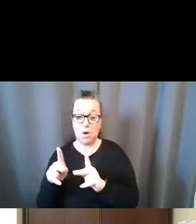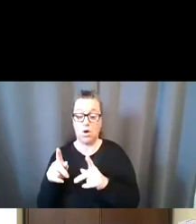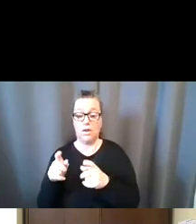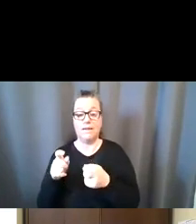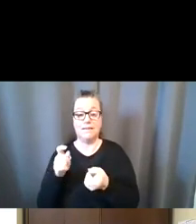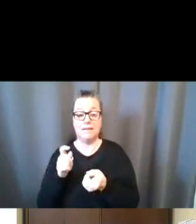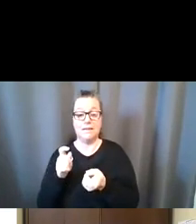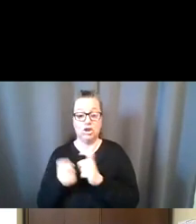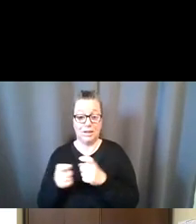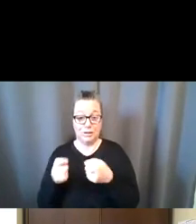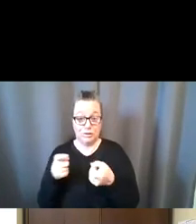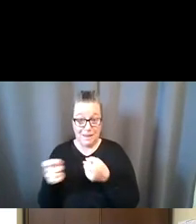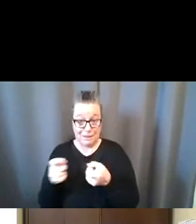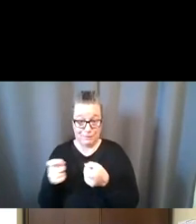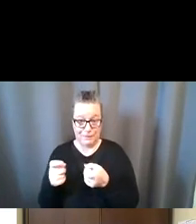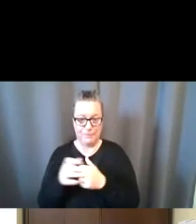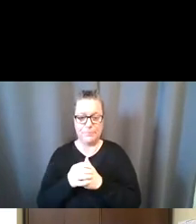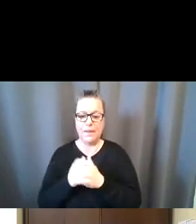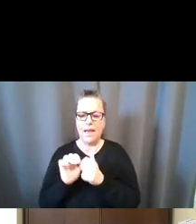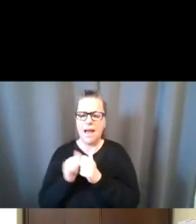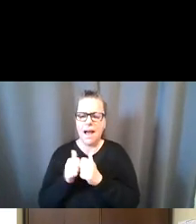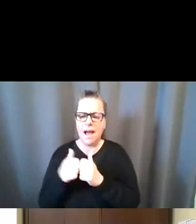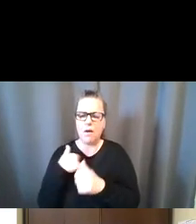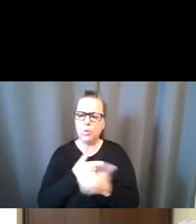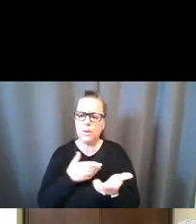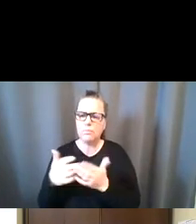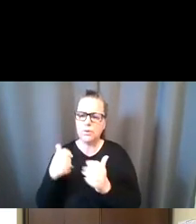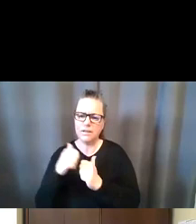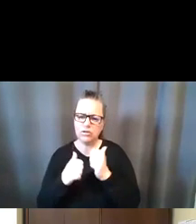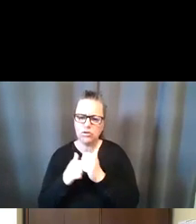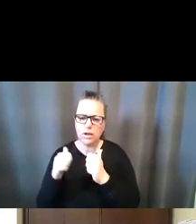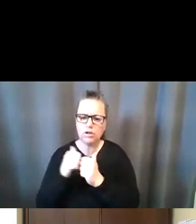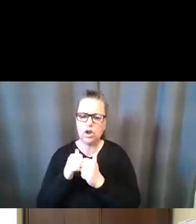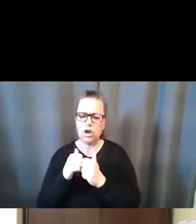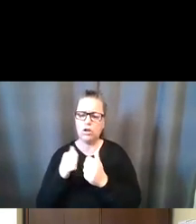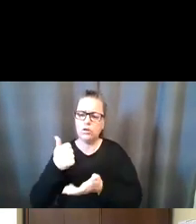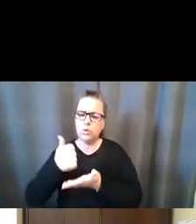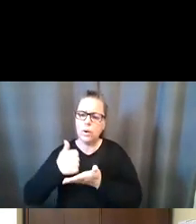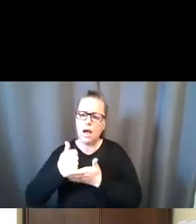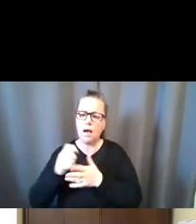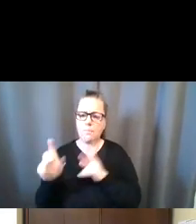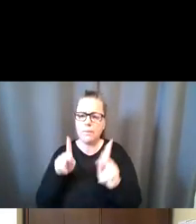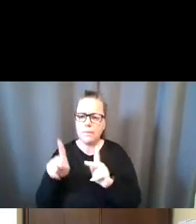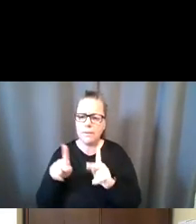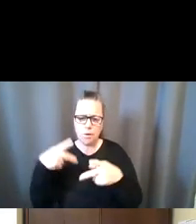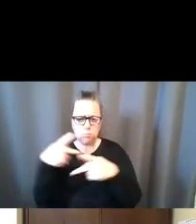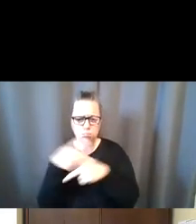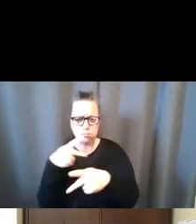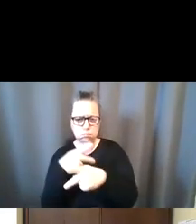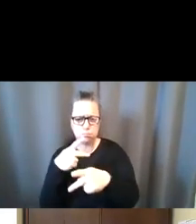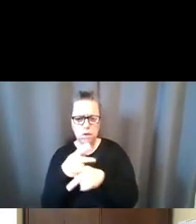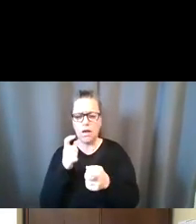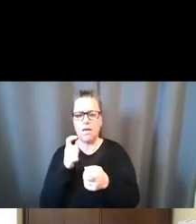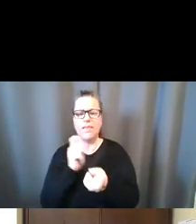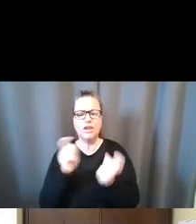Prosci and I spend all of my time. How do we bring structure and intent to helping our people navigate the change journey they will